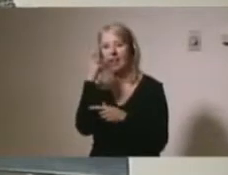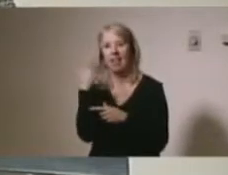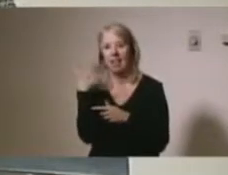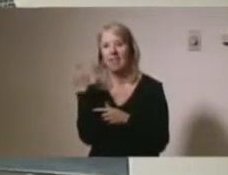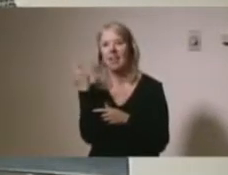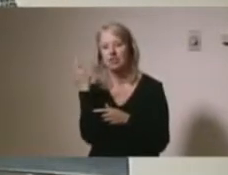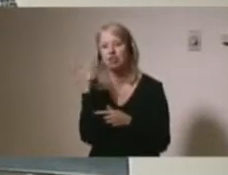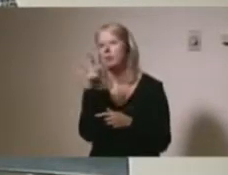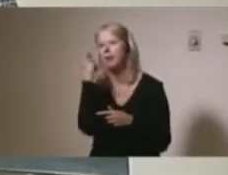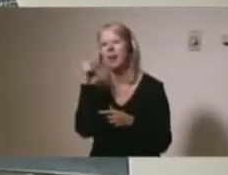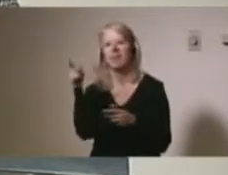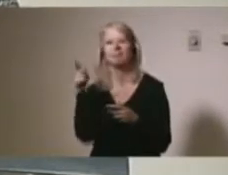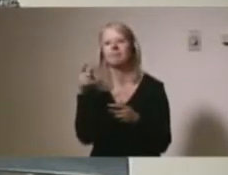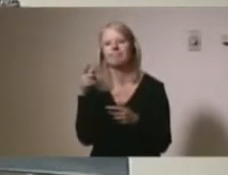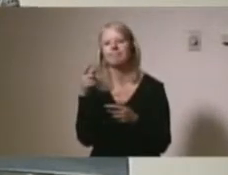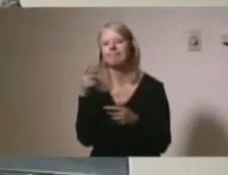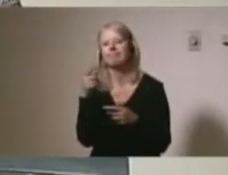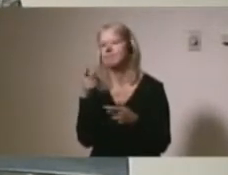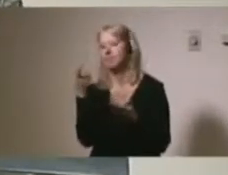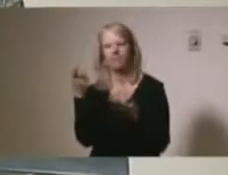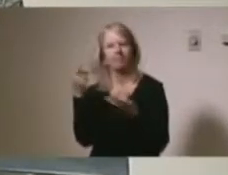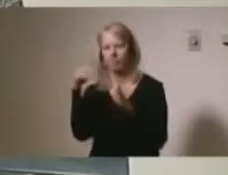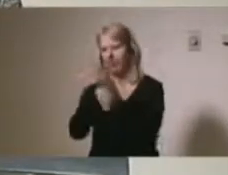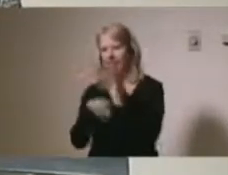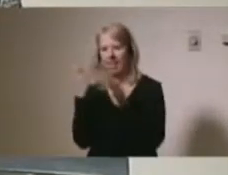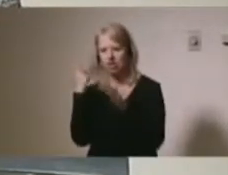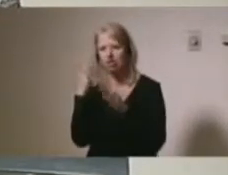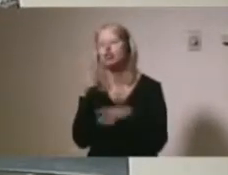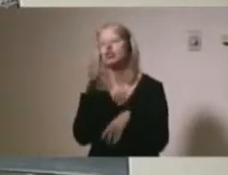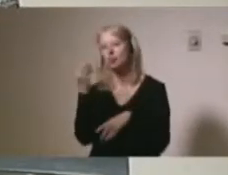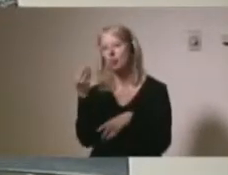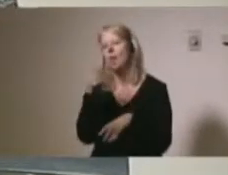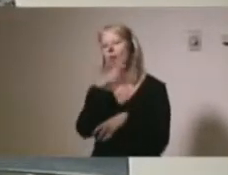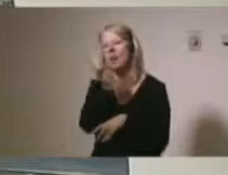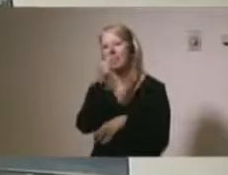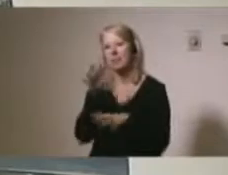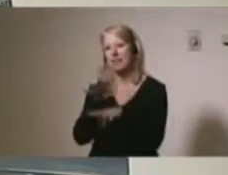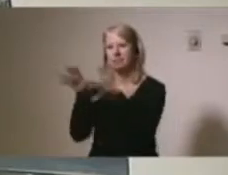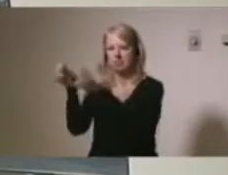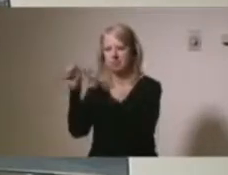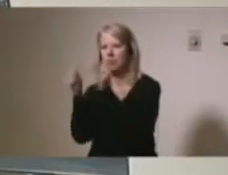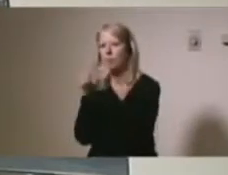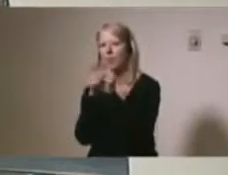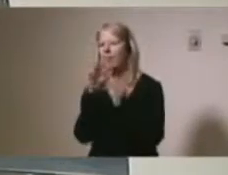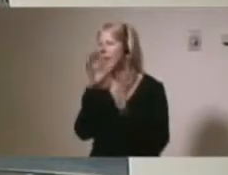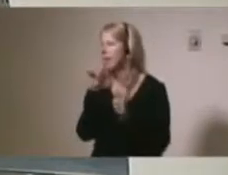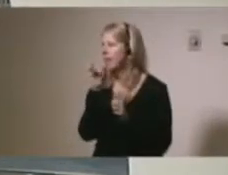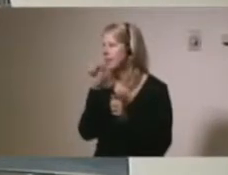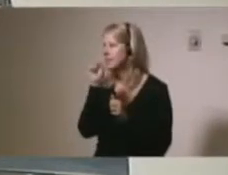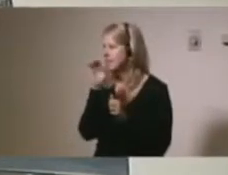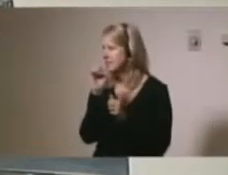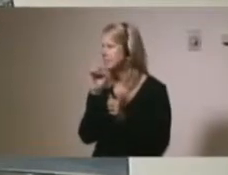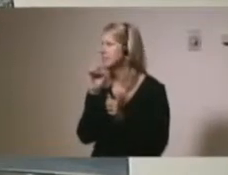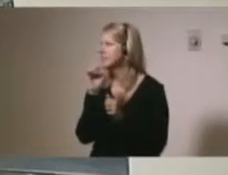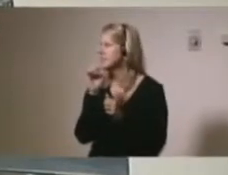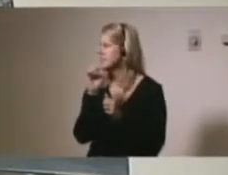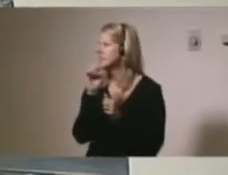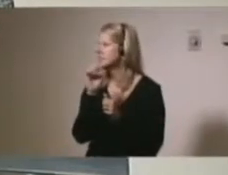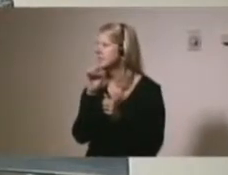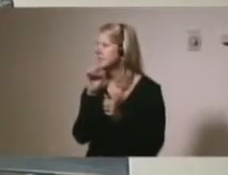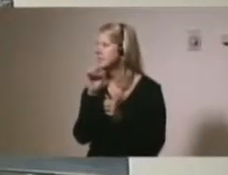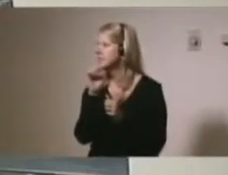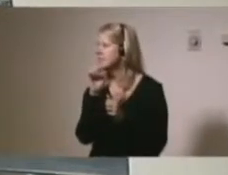has taken over that activity with the Caisse d'Épargne. And right now, we offer the most